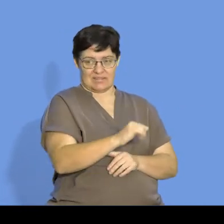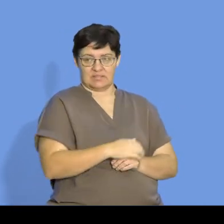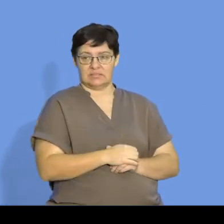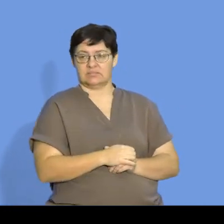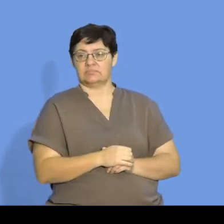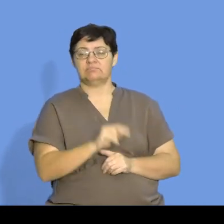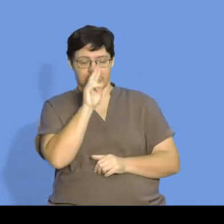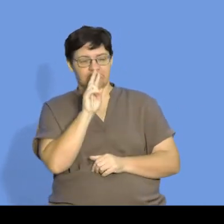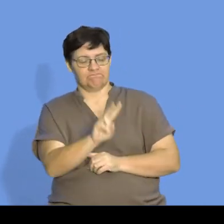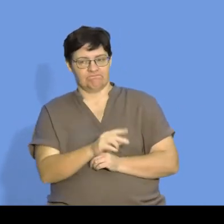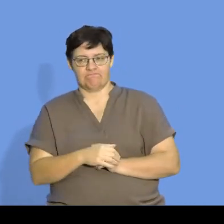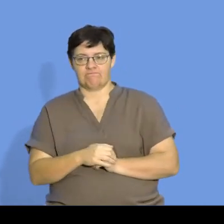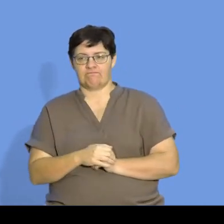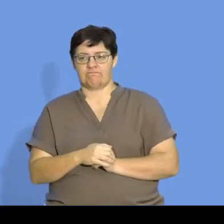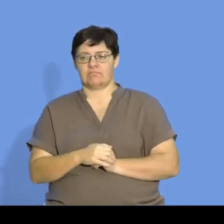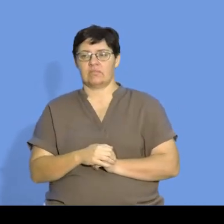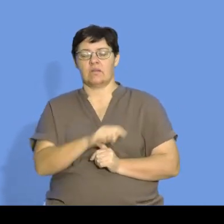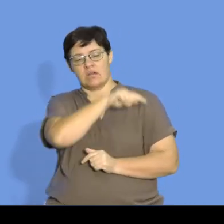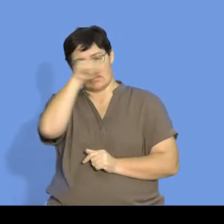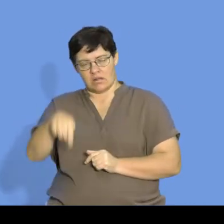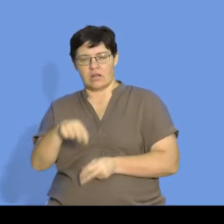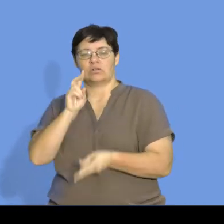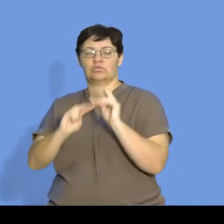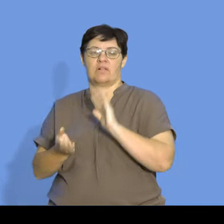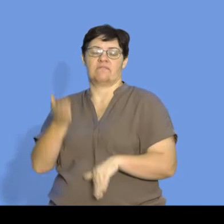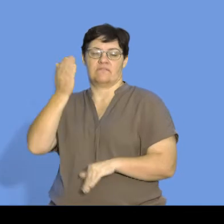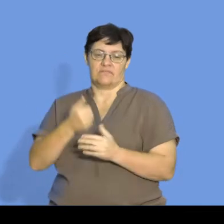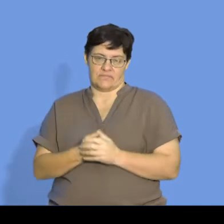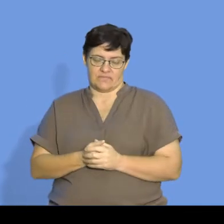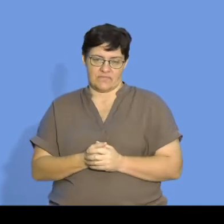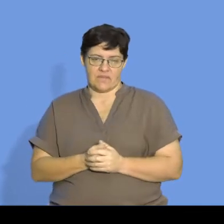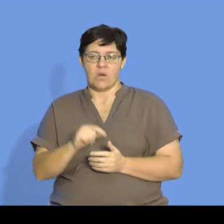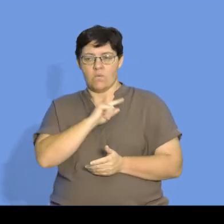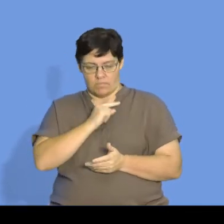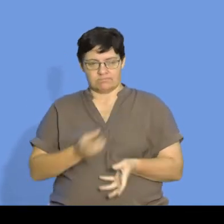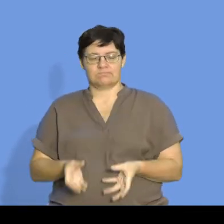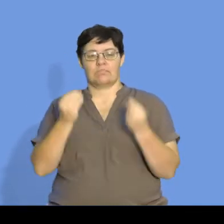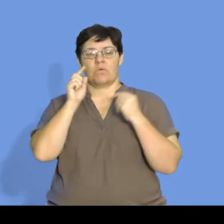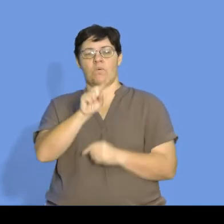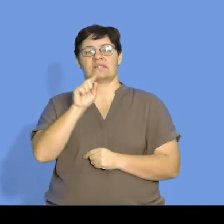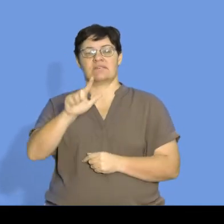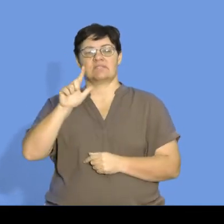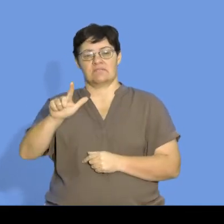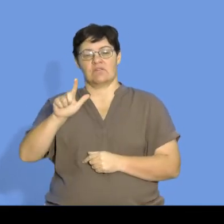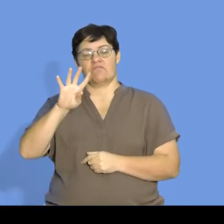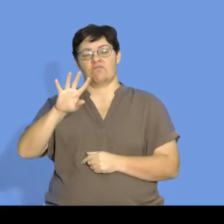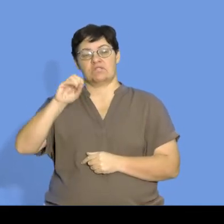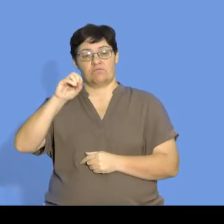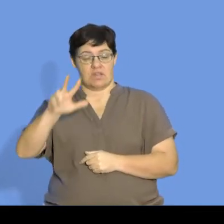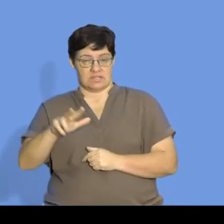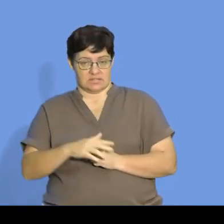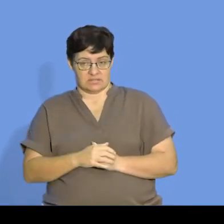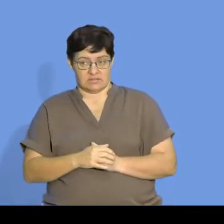here, and you can see it only resulted in the 12% increase to give us our